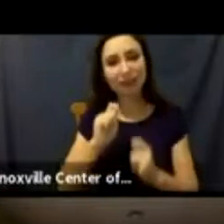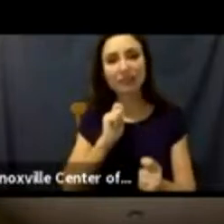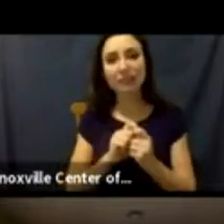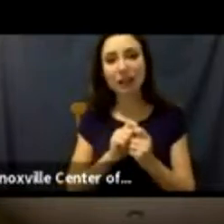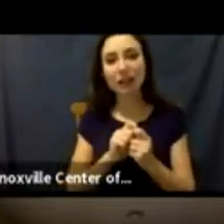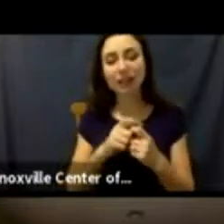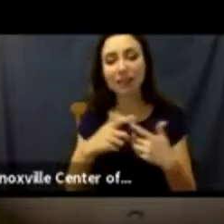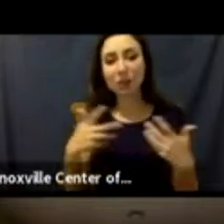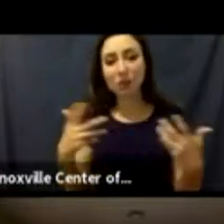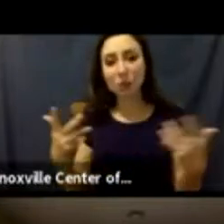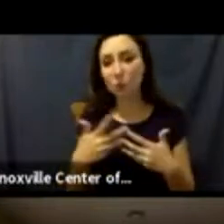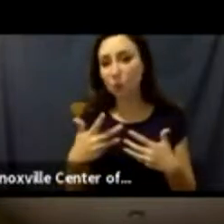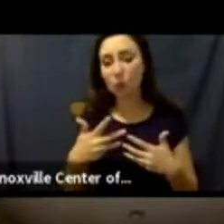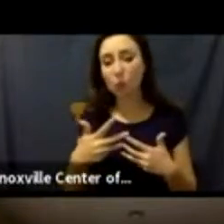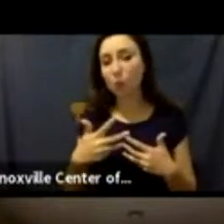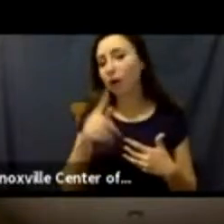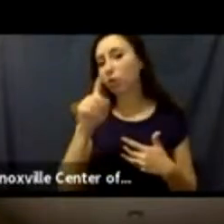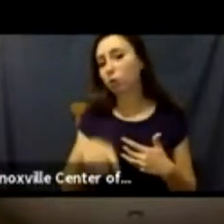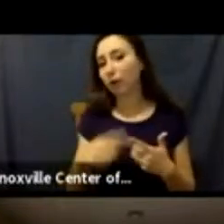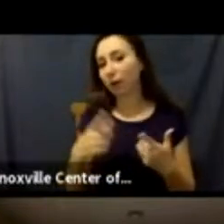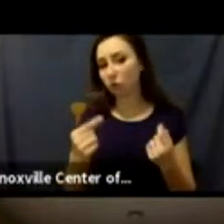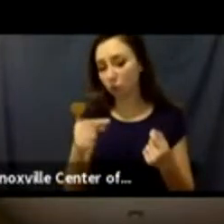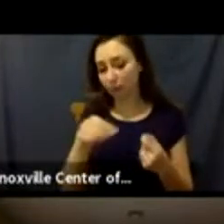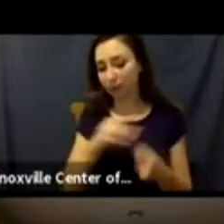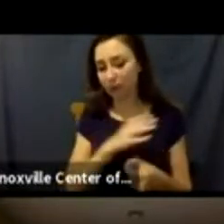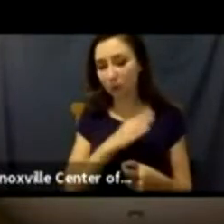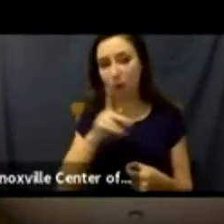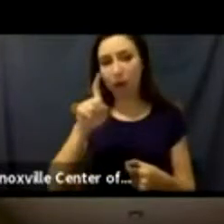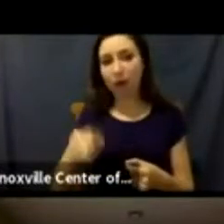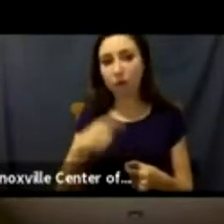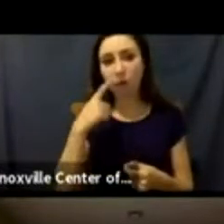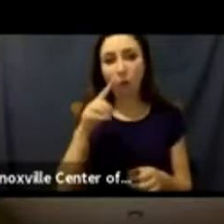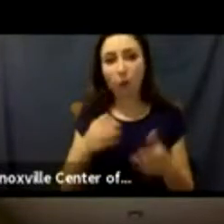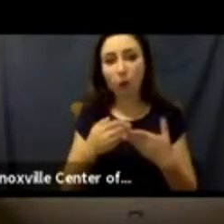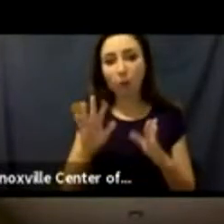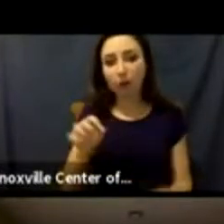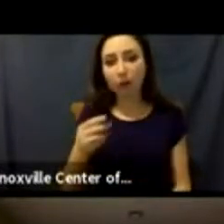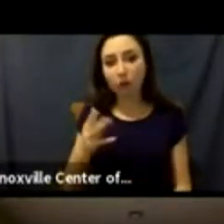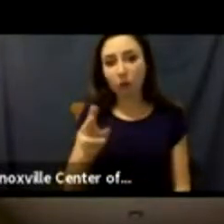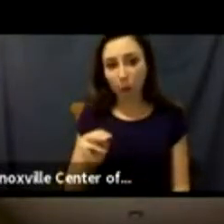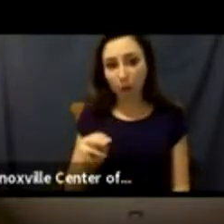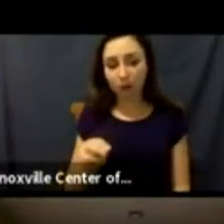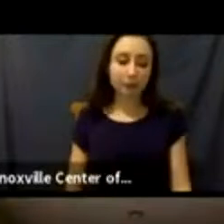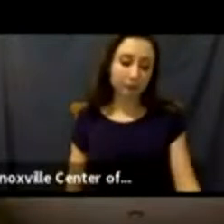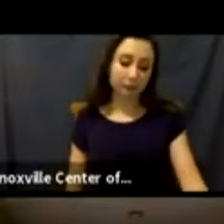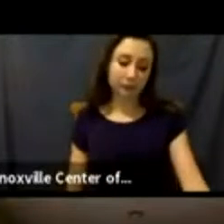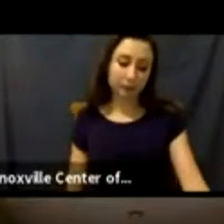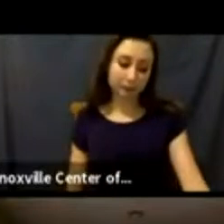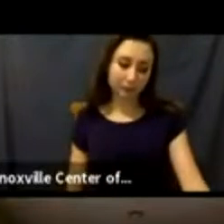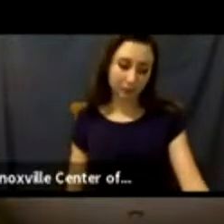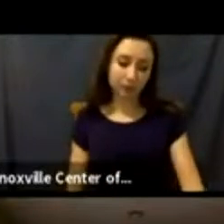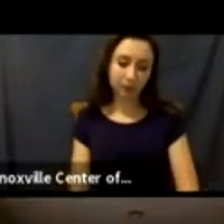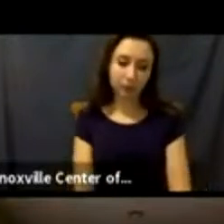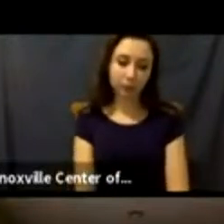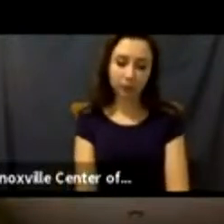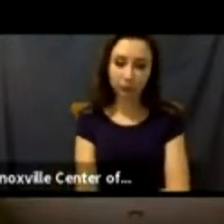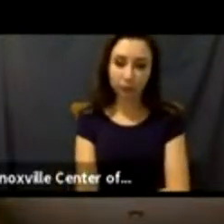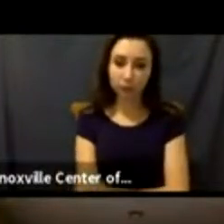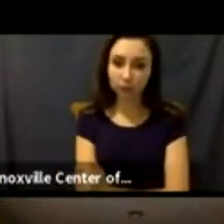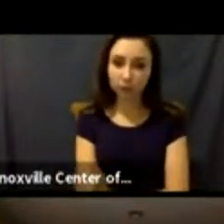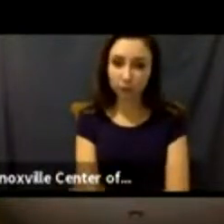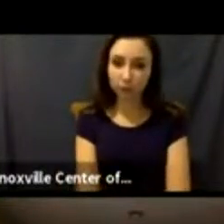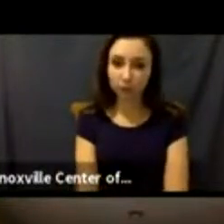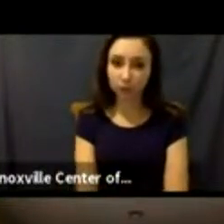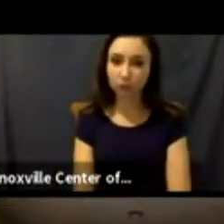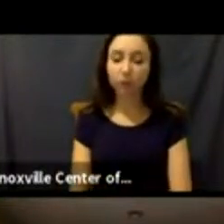the obligation this board has as far as public forum is. So one of the questions I have